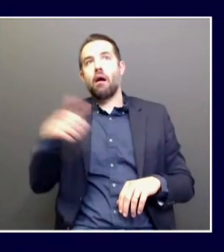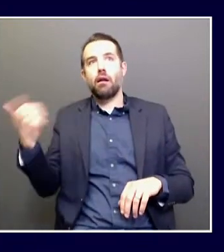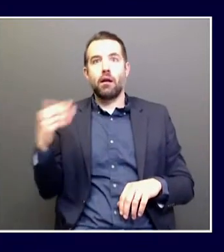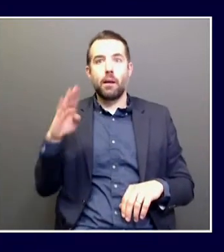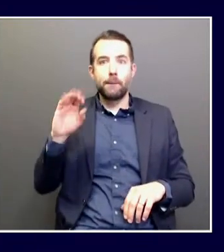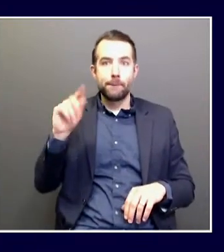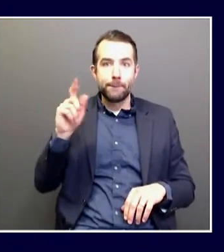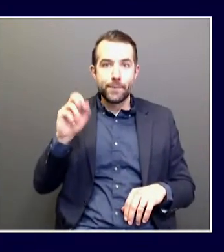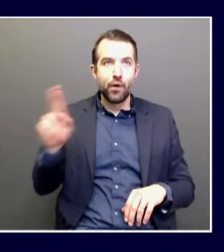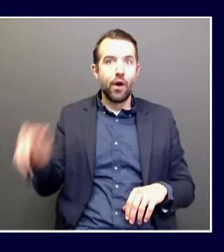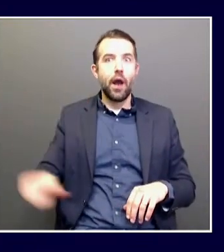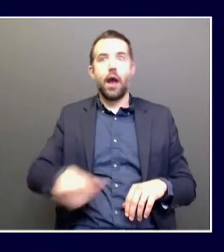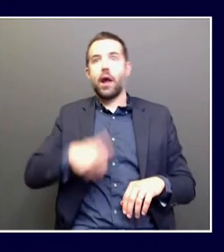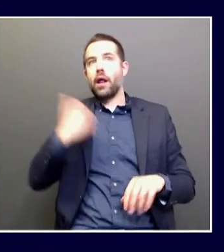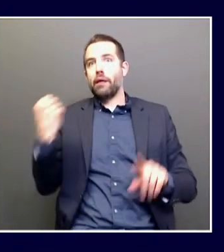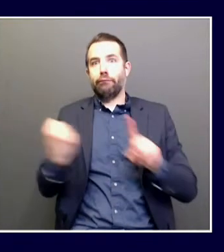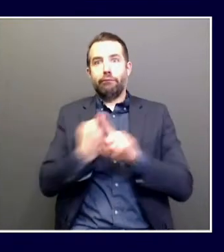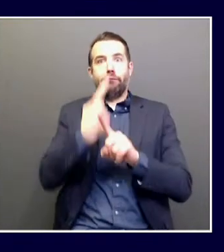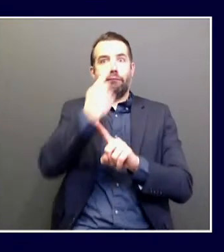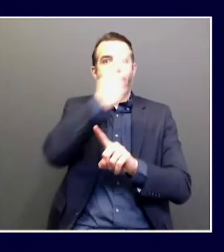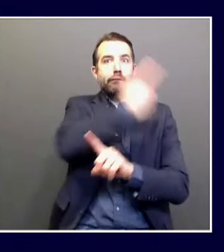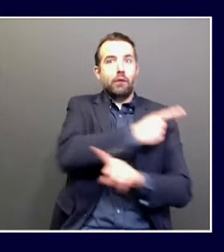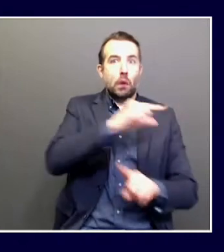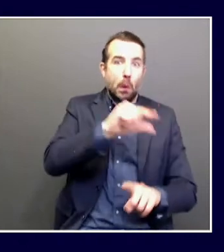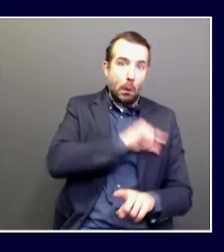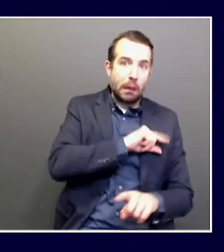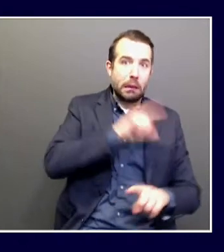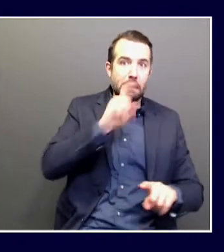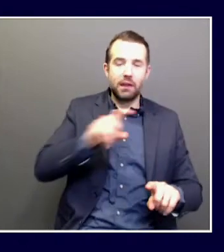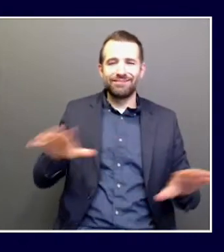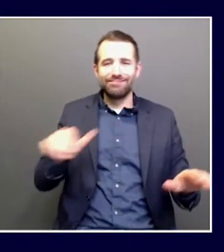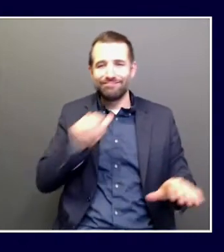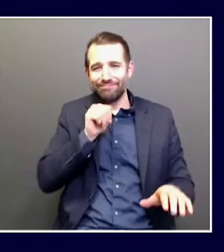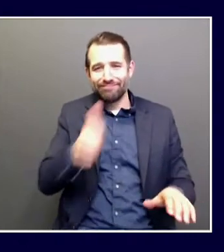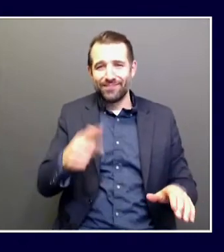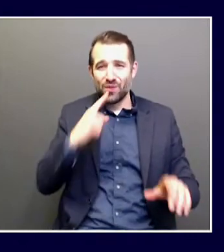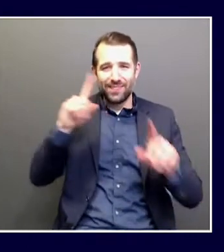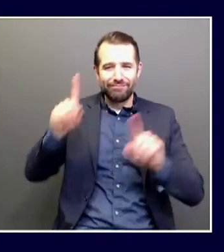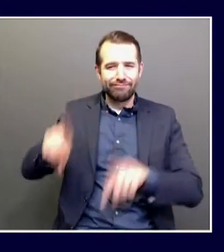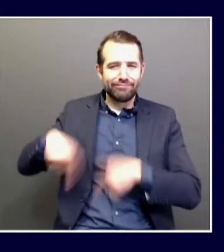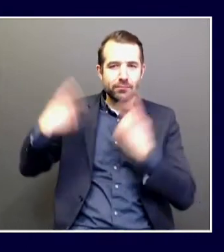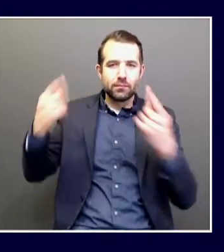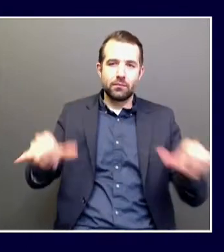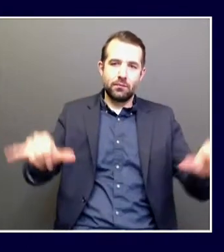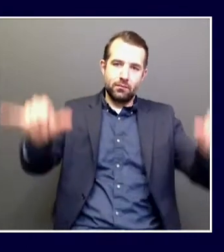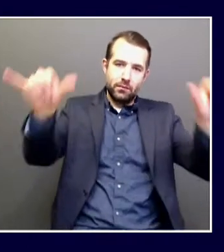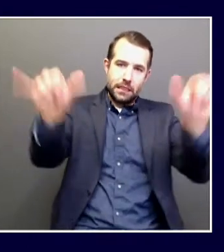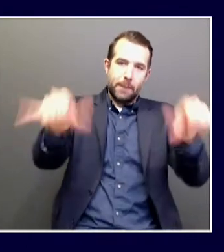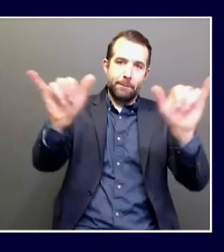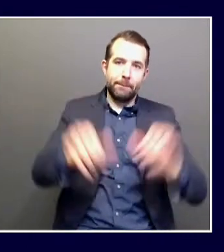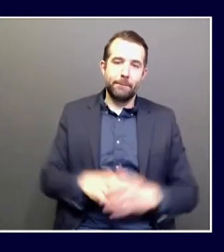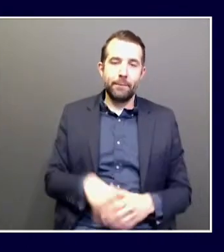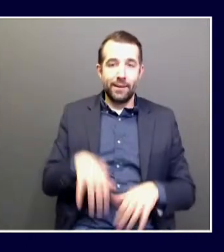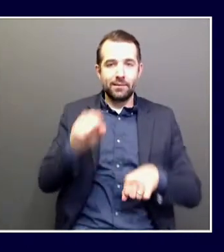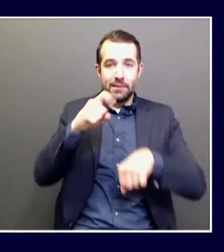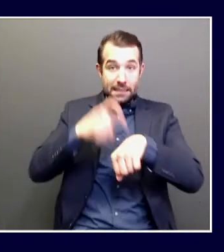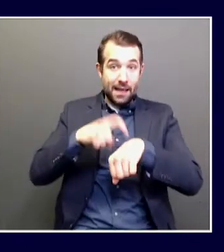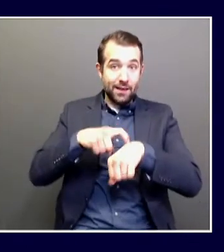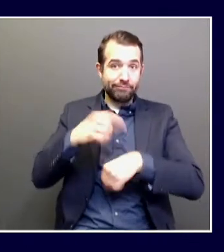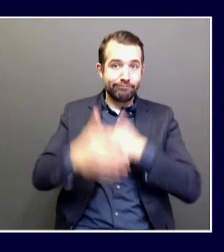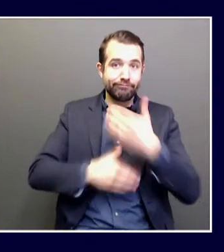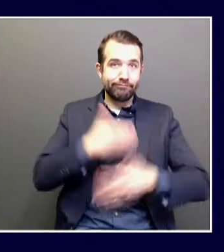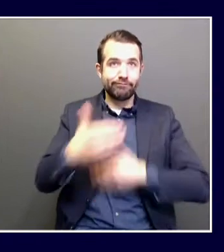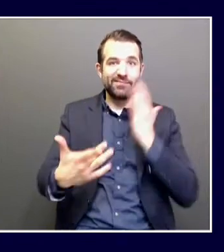out. As you recall, again, you've been covering things from day one. Even when we were doing primary series shots, when we drop an